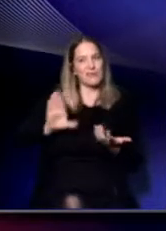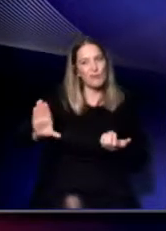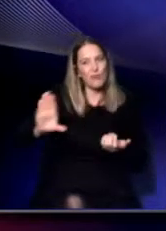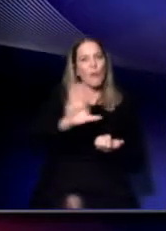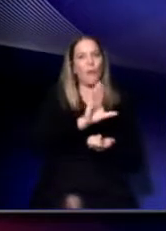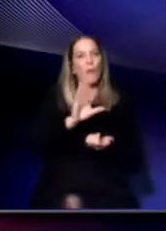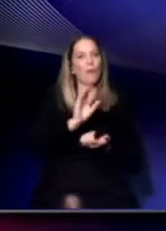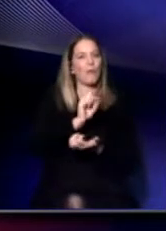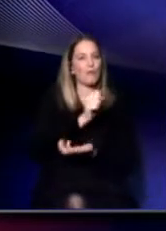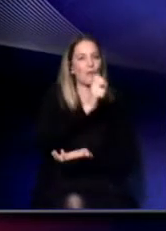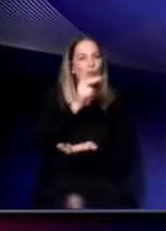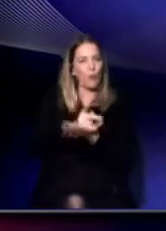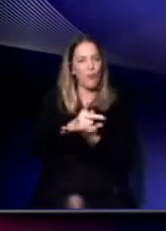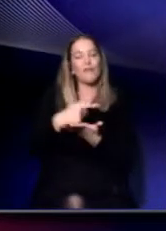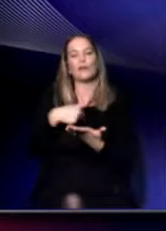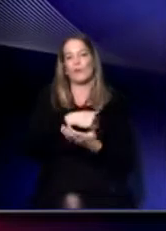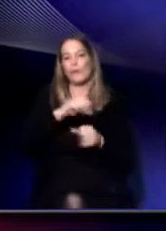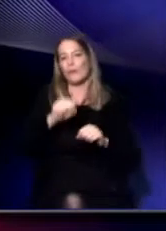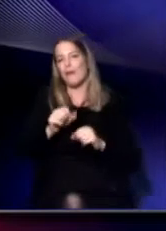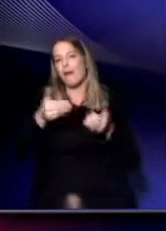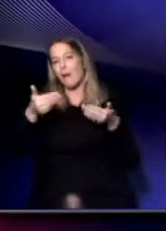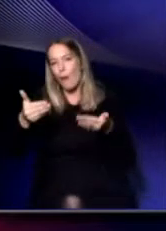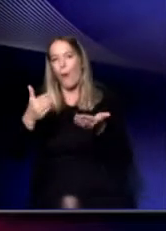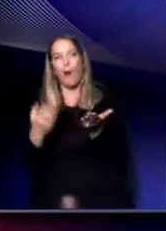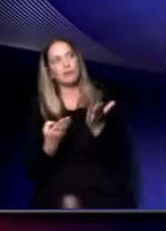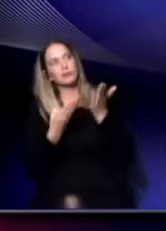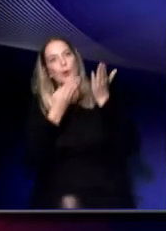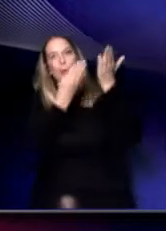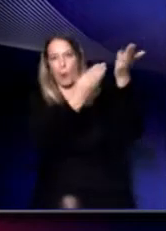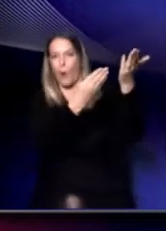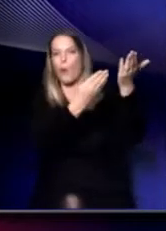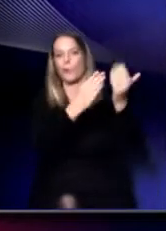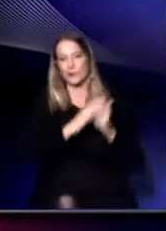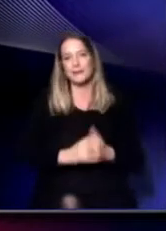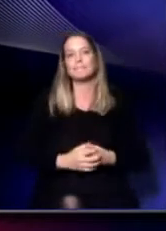approval to propose that as well.